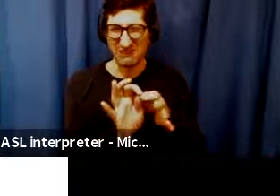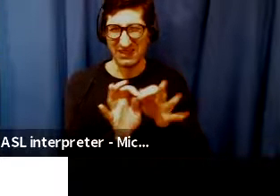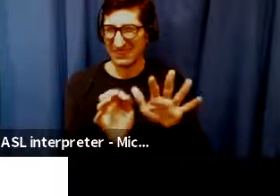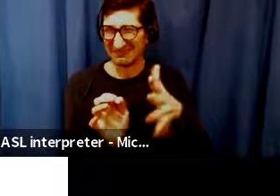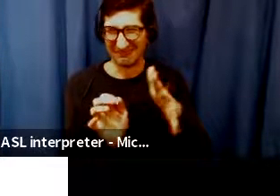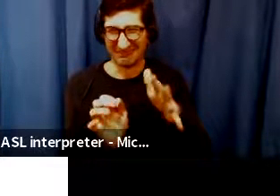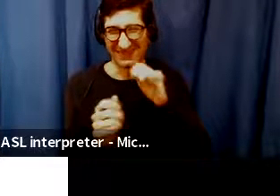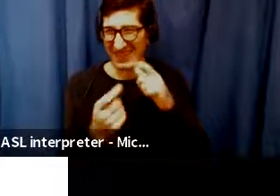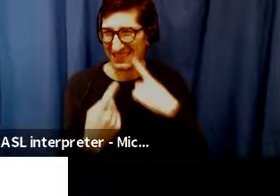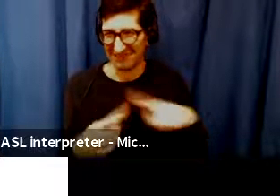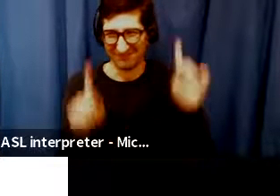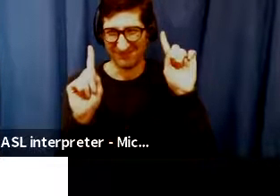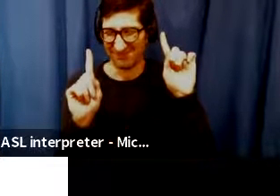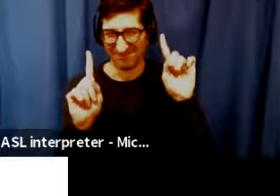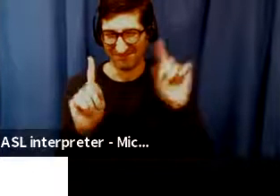effective.